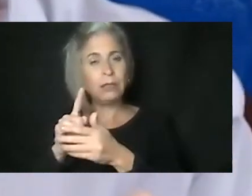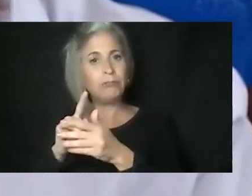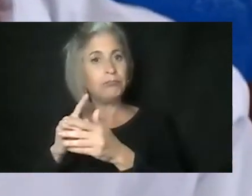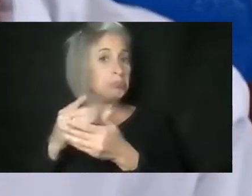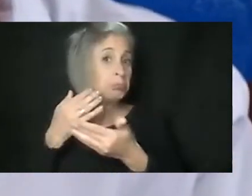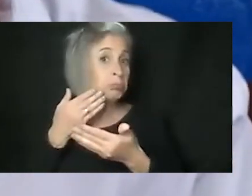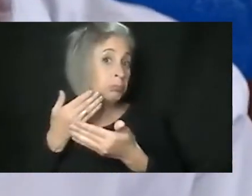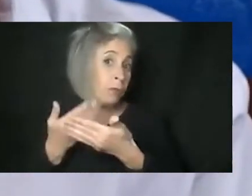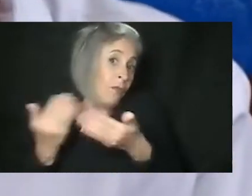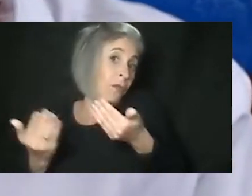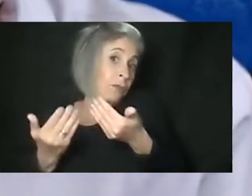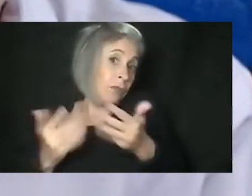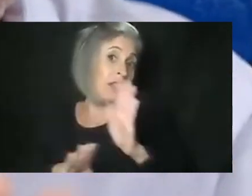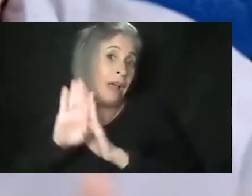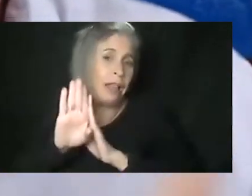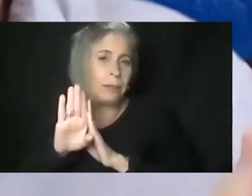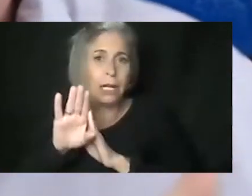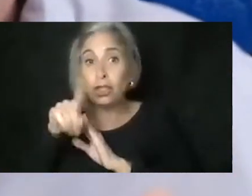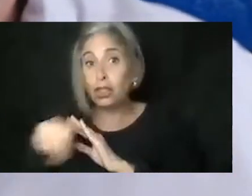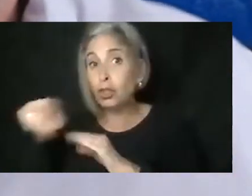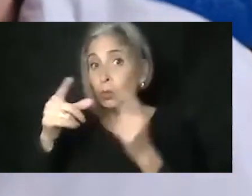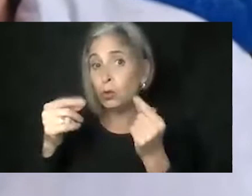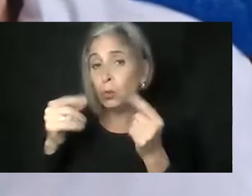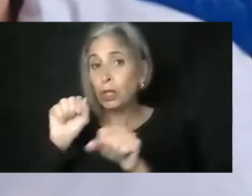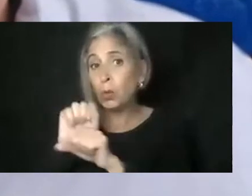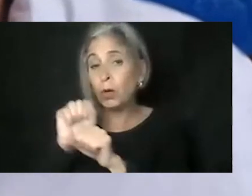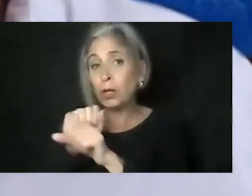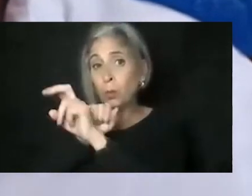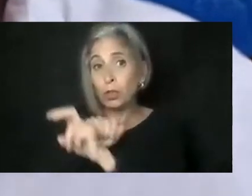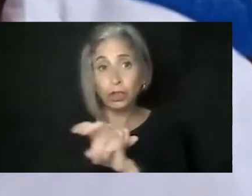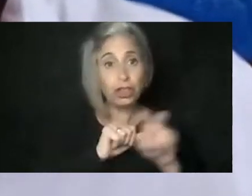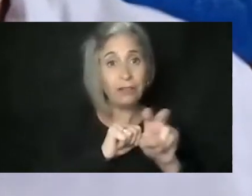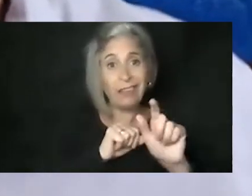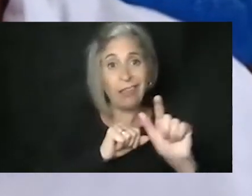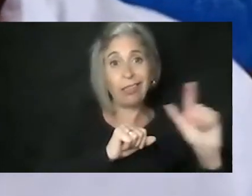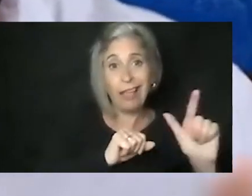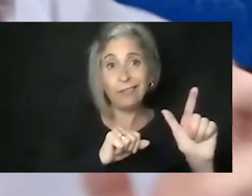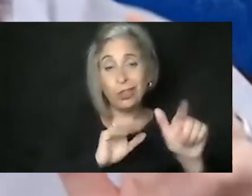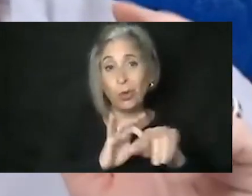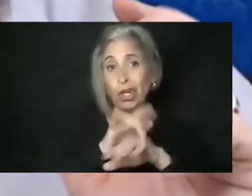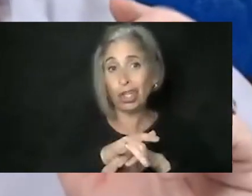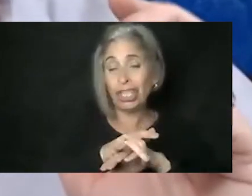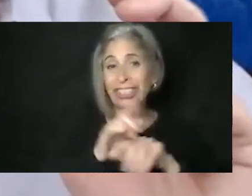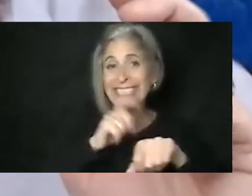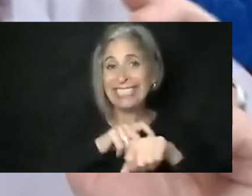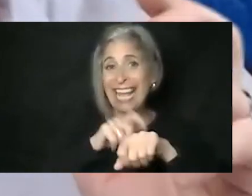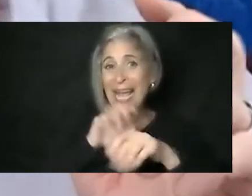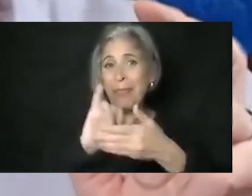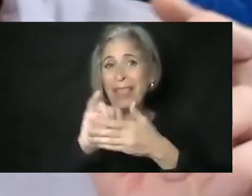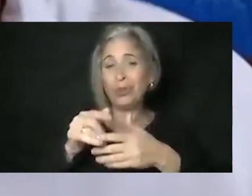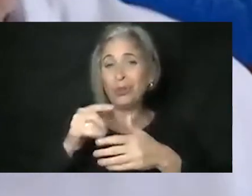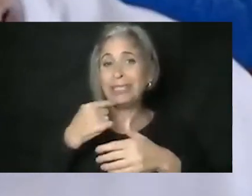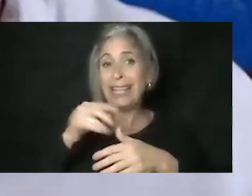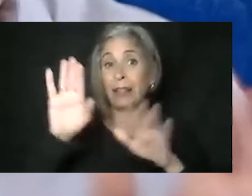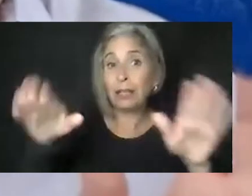Are you doing a lot of work where you're shifting left into earlier stages where you could, almost be